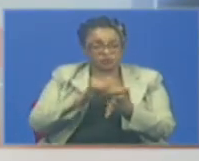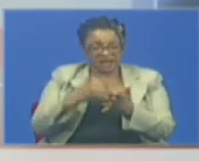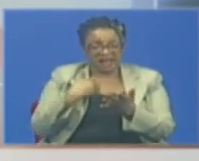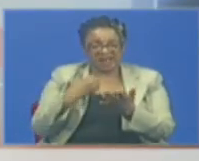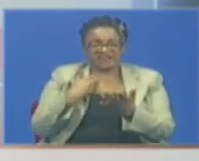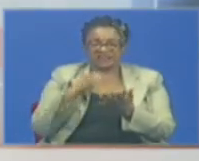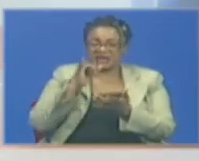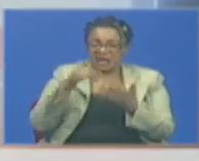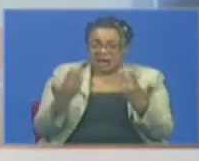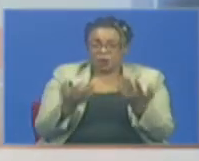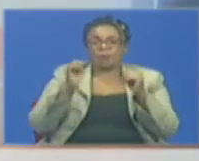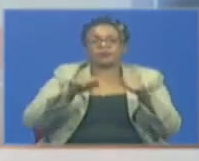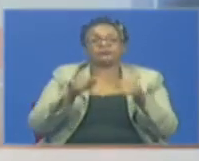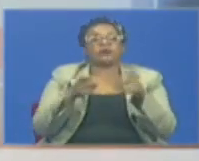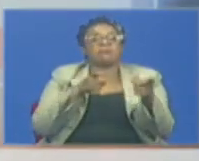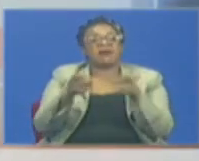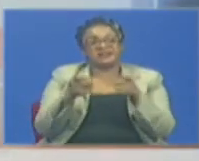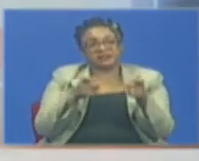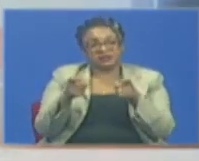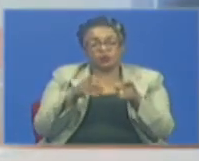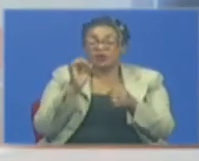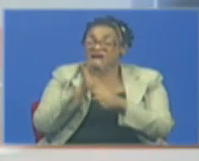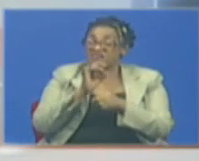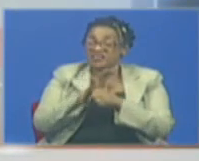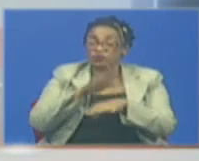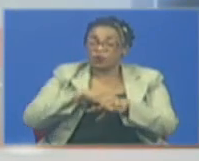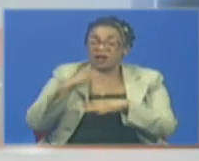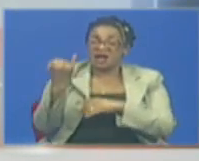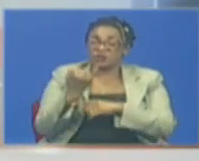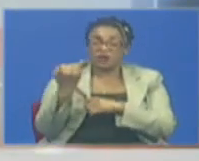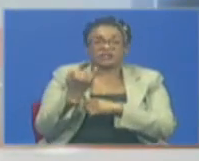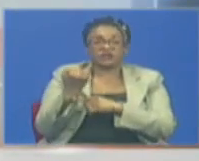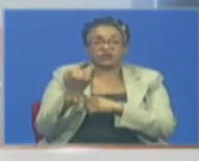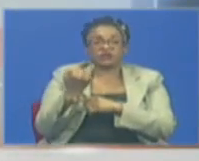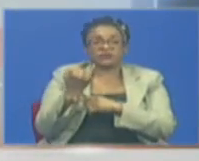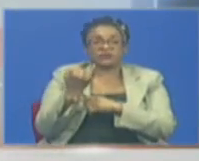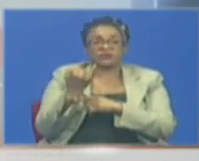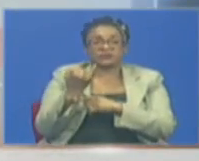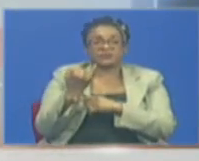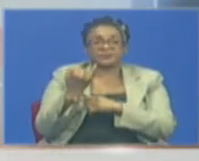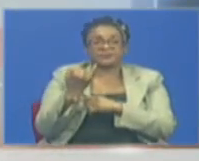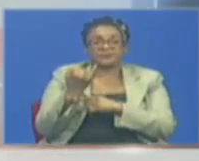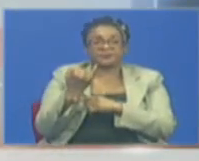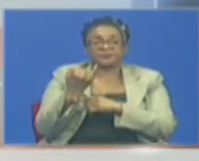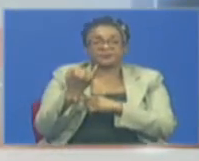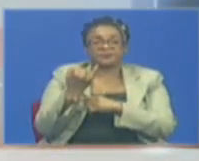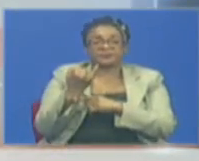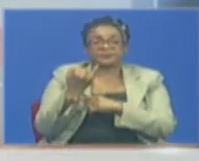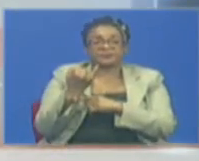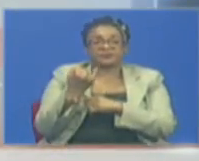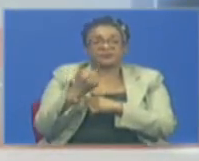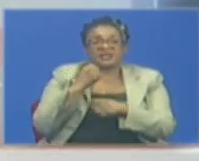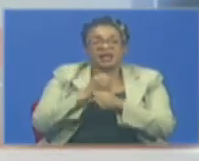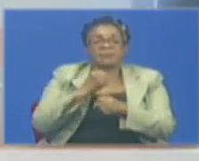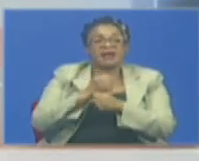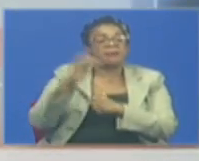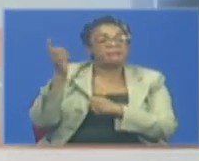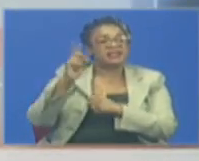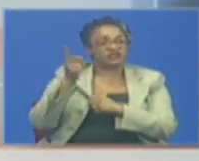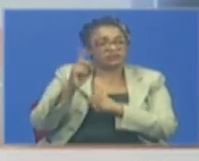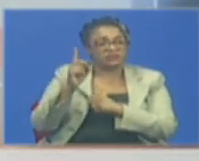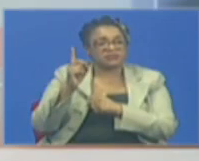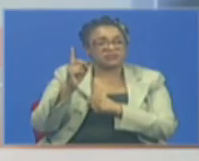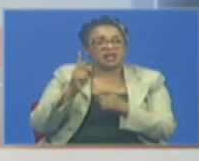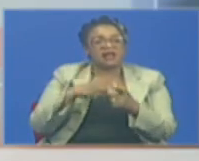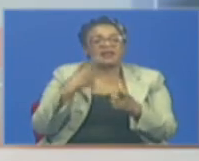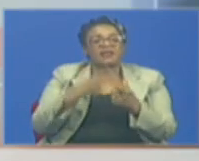be managed. We advised on isolation and quarantine actually done by the ministry. And then